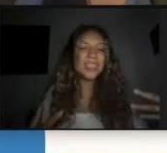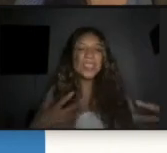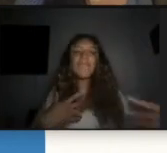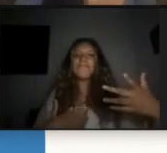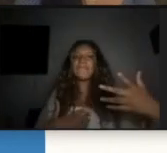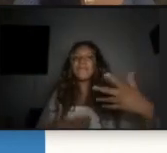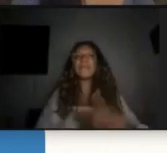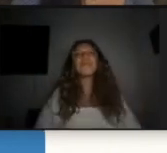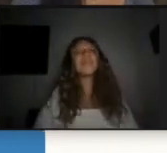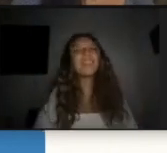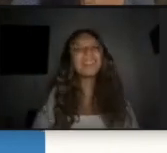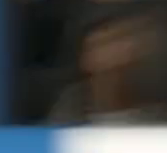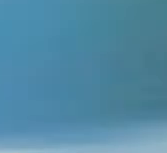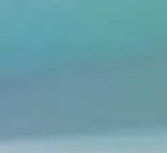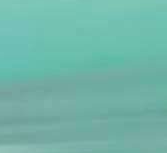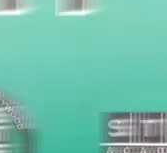miss